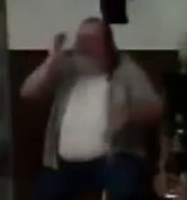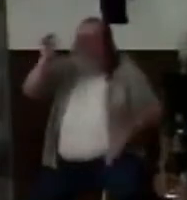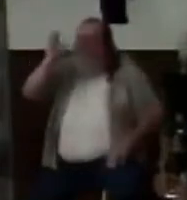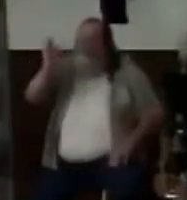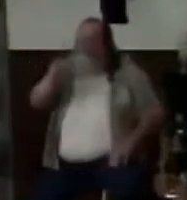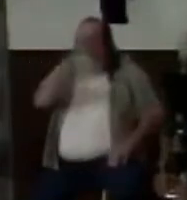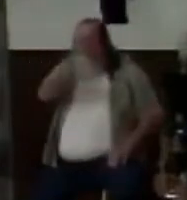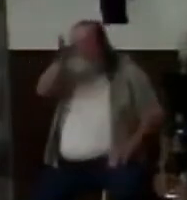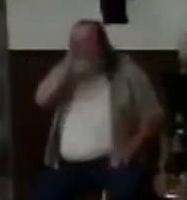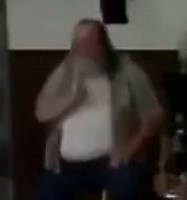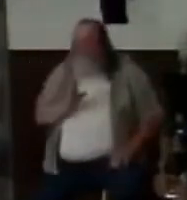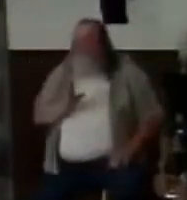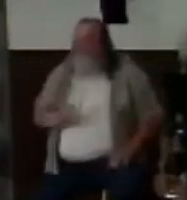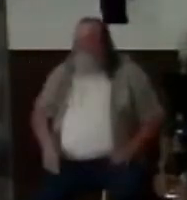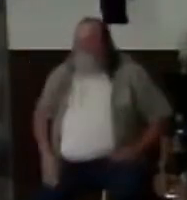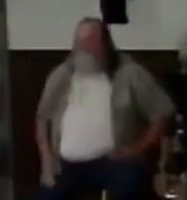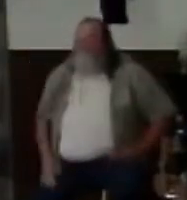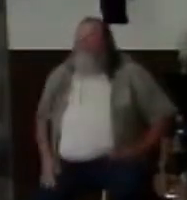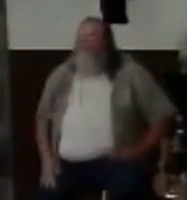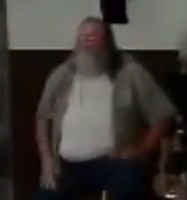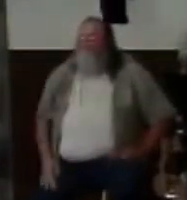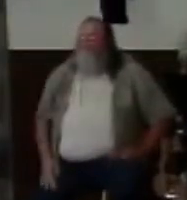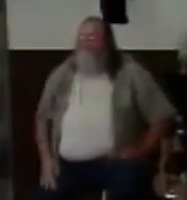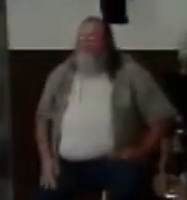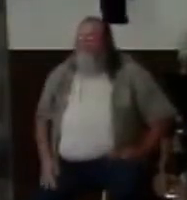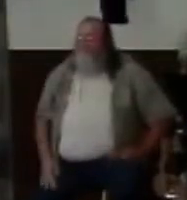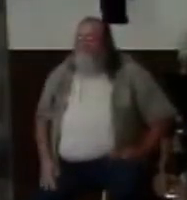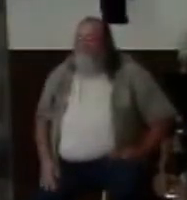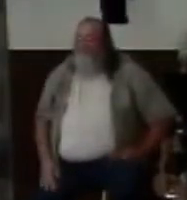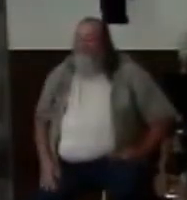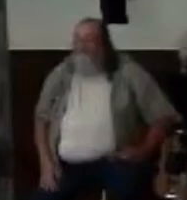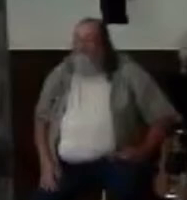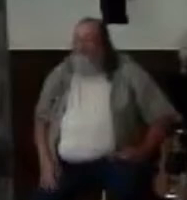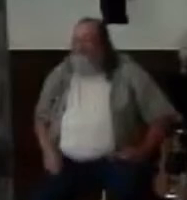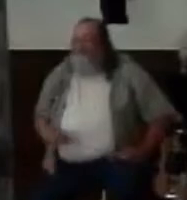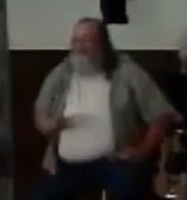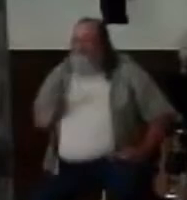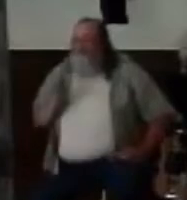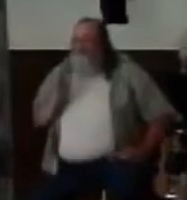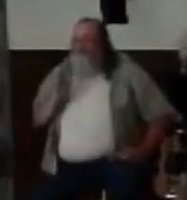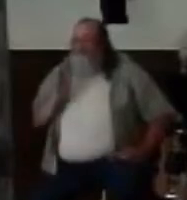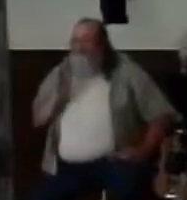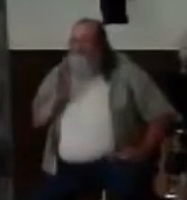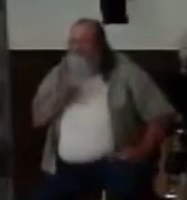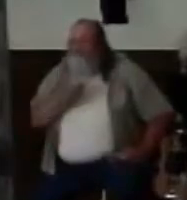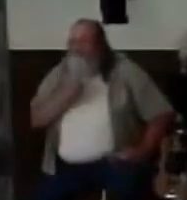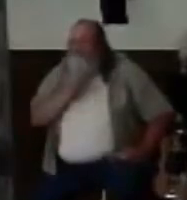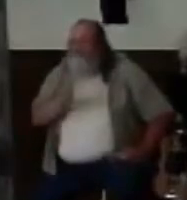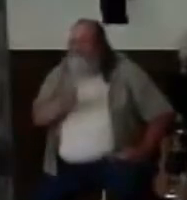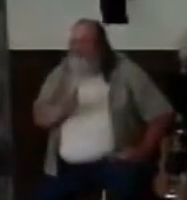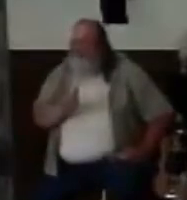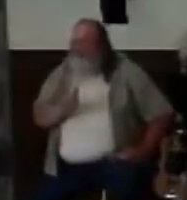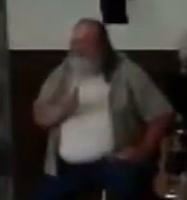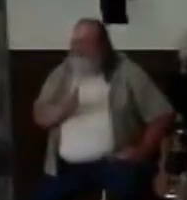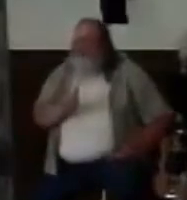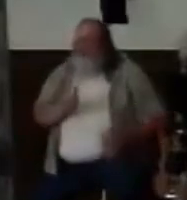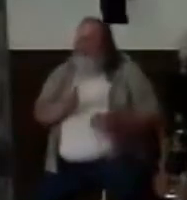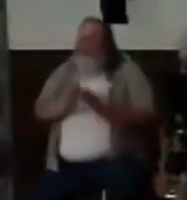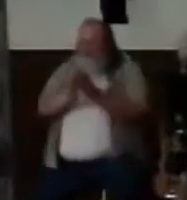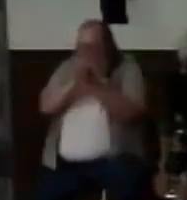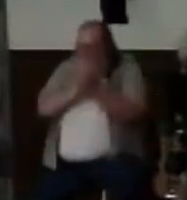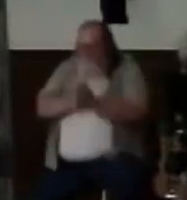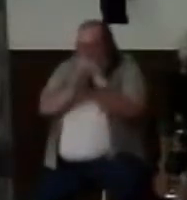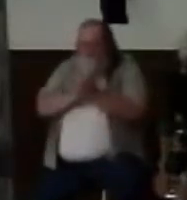If we begin to worship the service or the system rather than God, we hinder our relationship